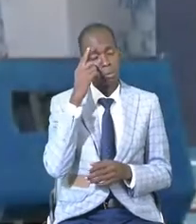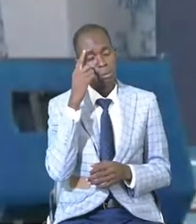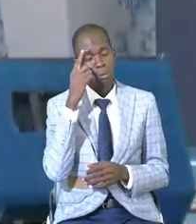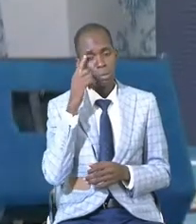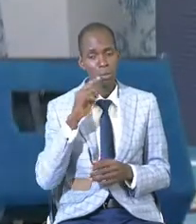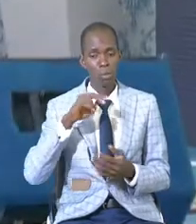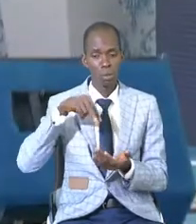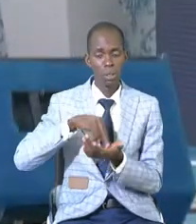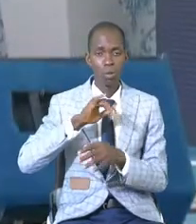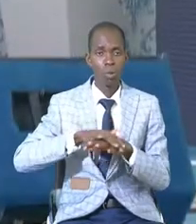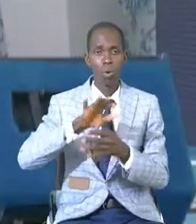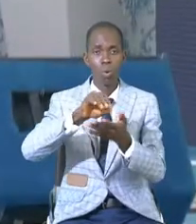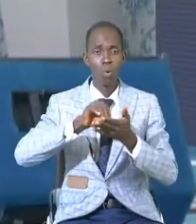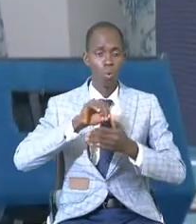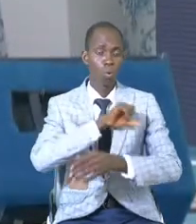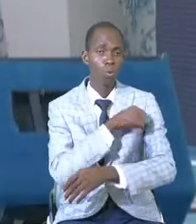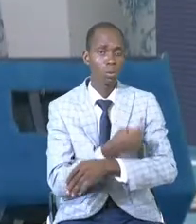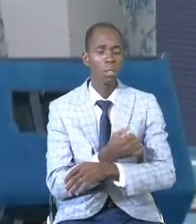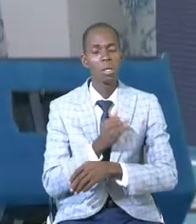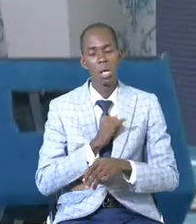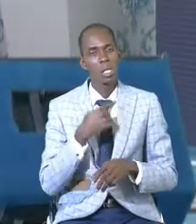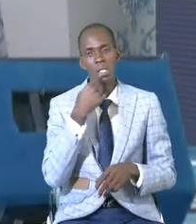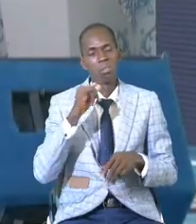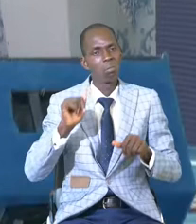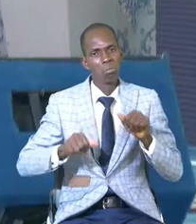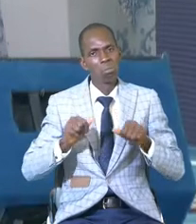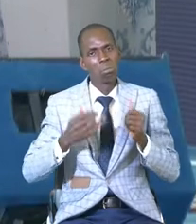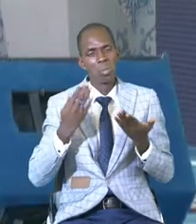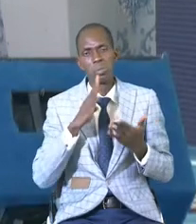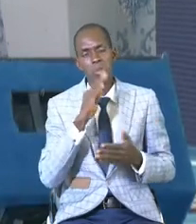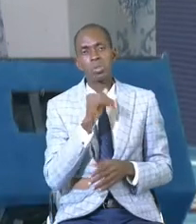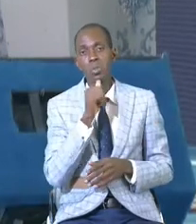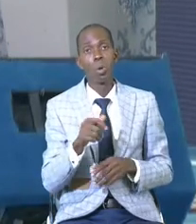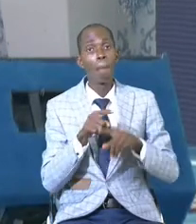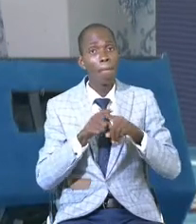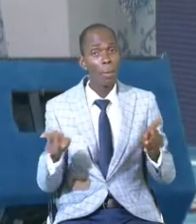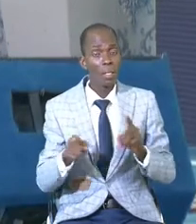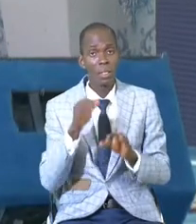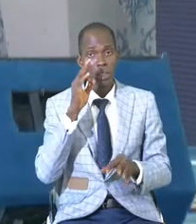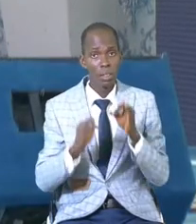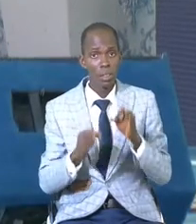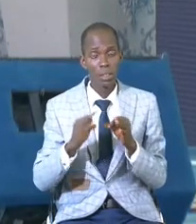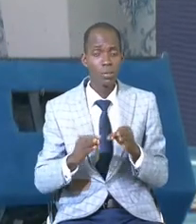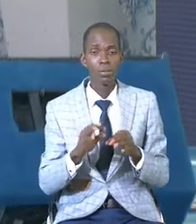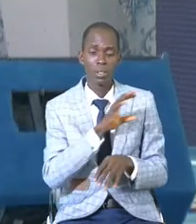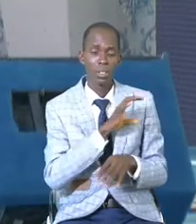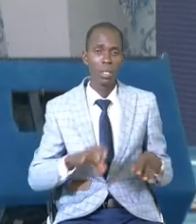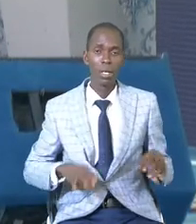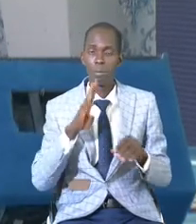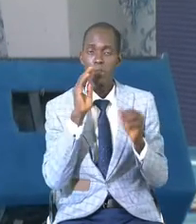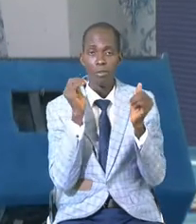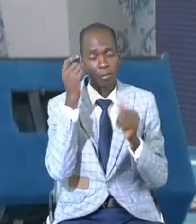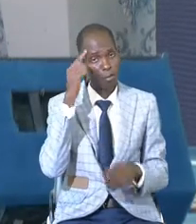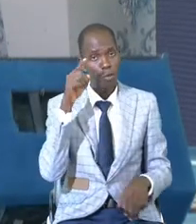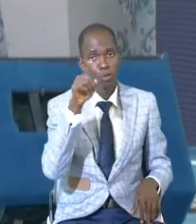by yourself, I doubt if you can stand. But if Christ be for you, who can be